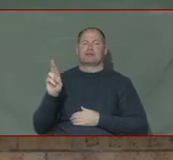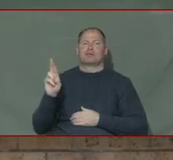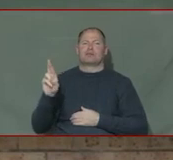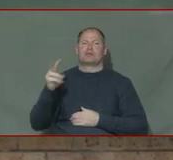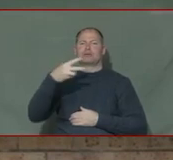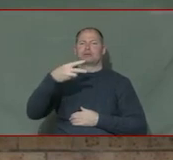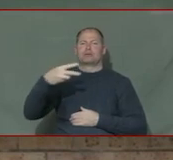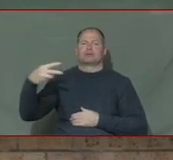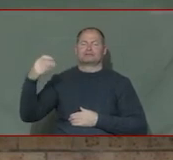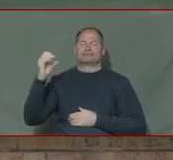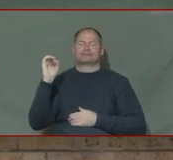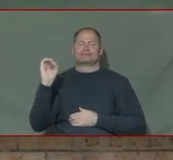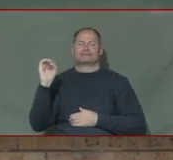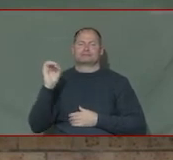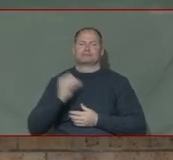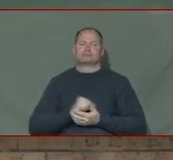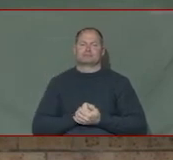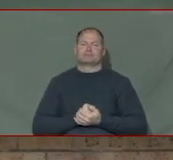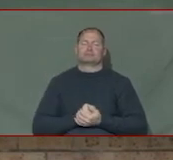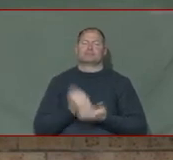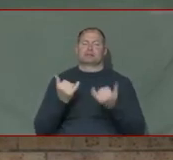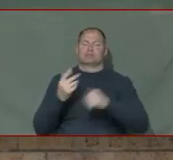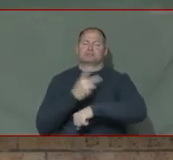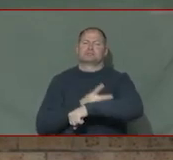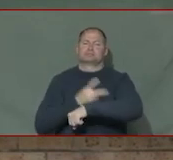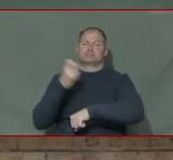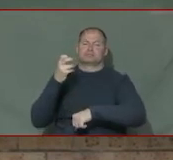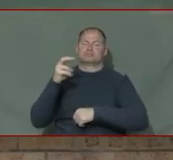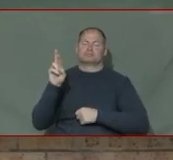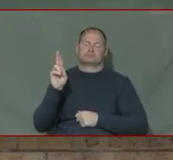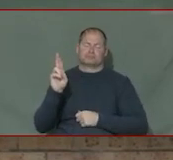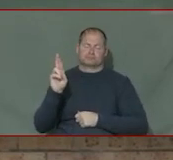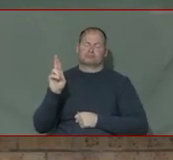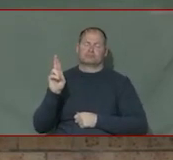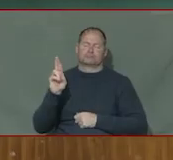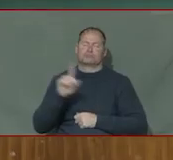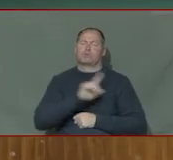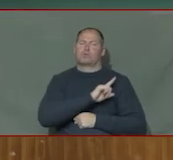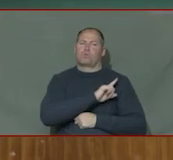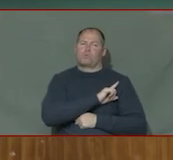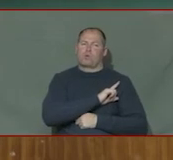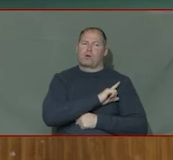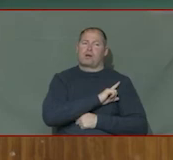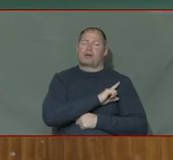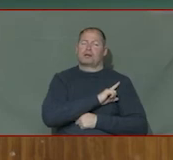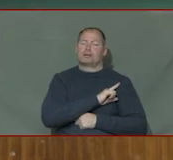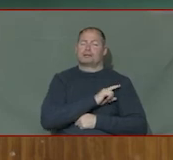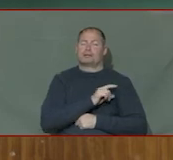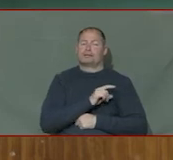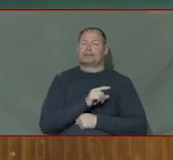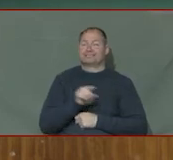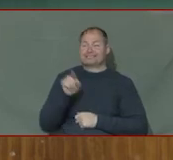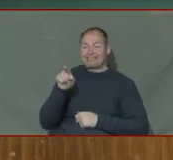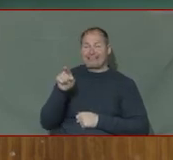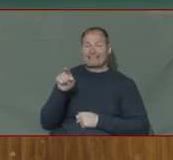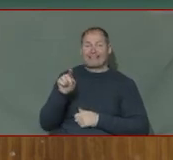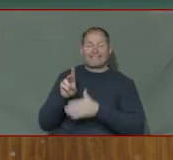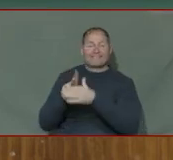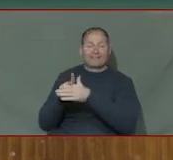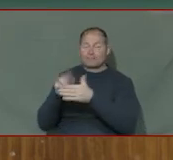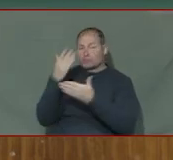equal to 0. I'm differentiating to r because my expression, my unknown, my variable